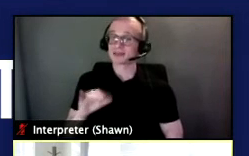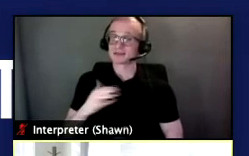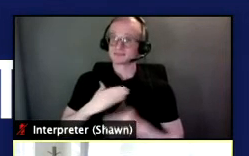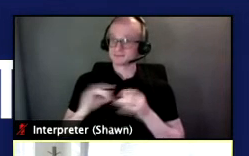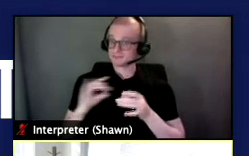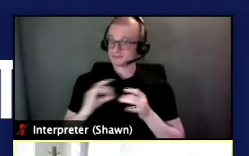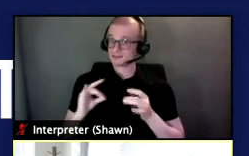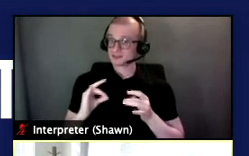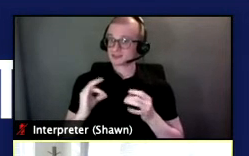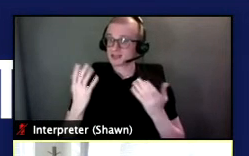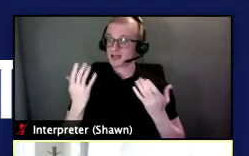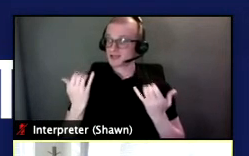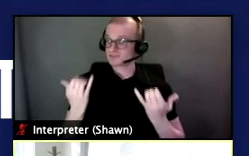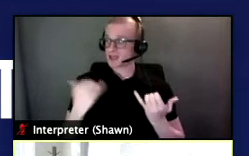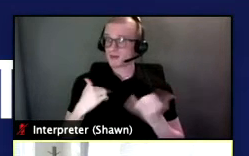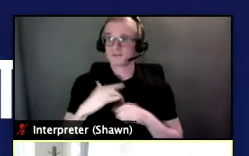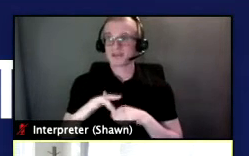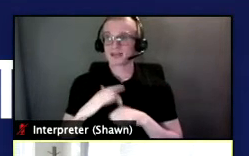questions.